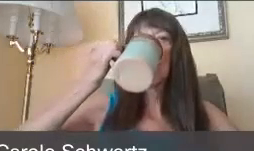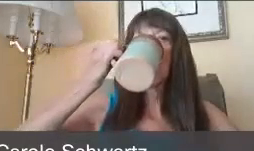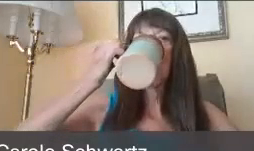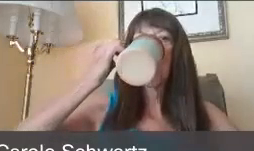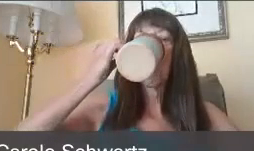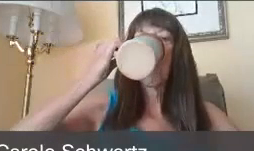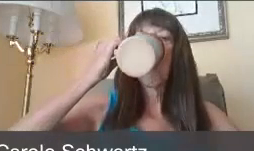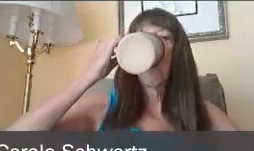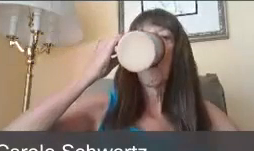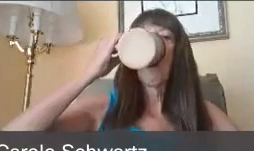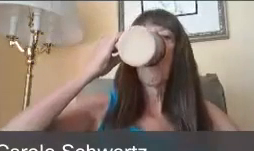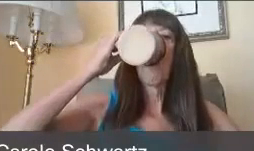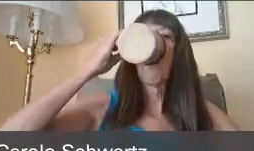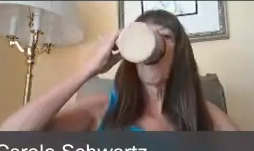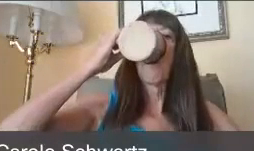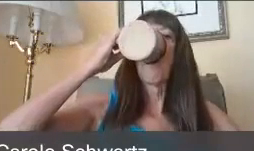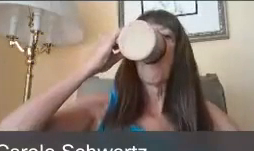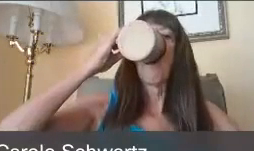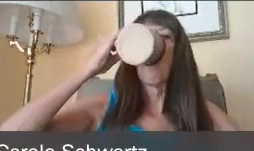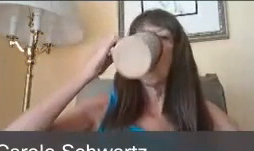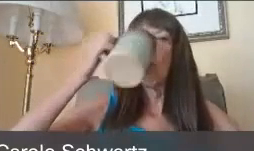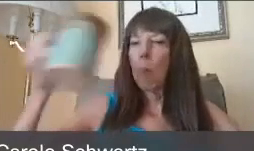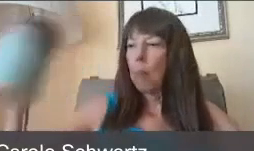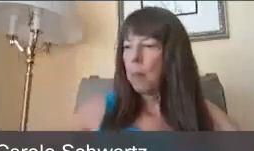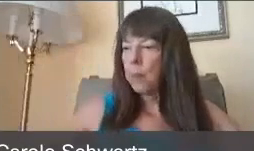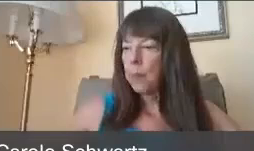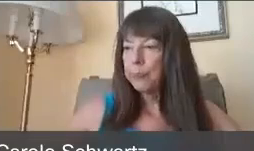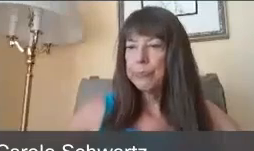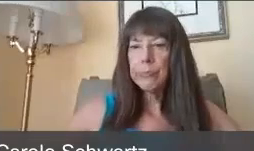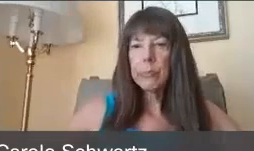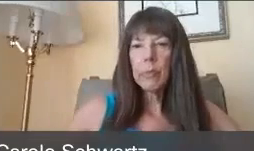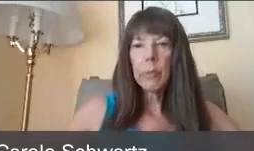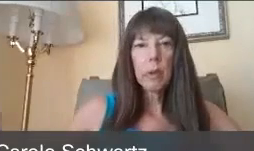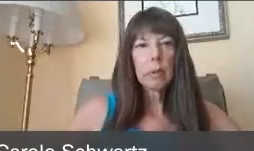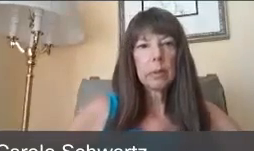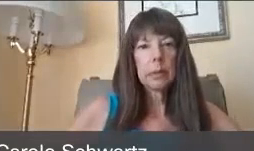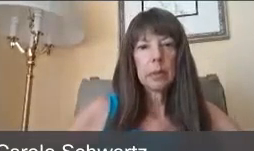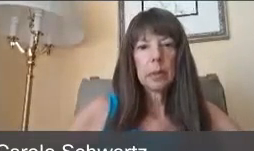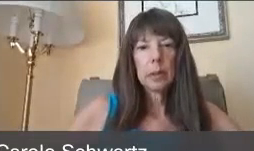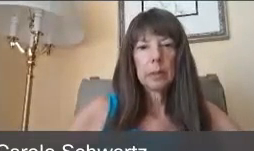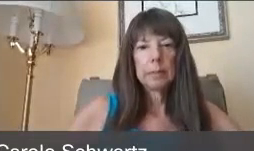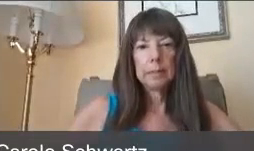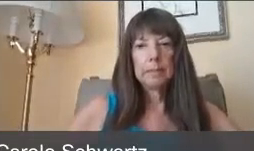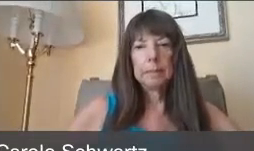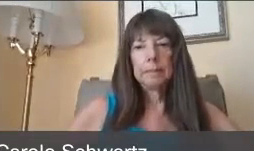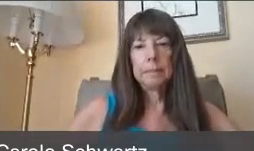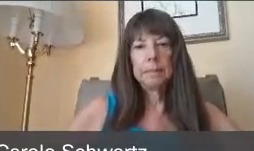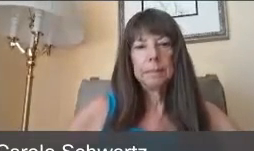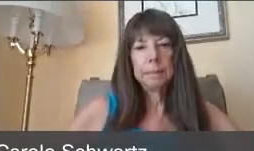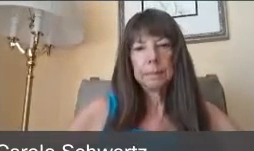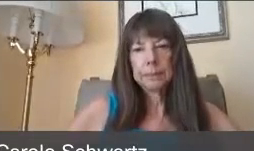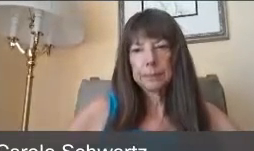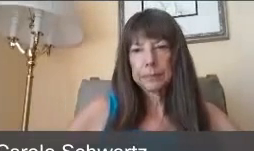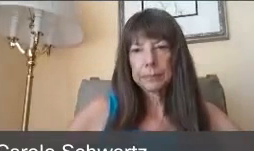And in terms of my discussion with you, I can say the confidence ability of our students